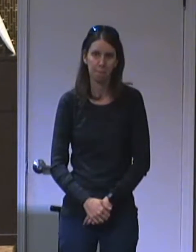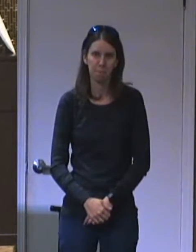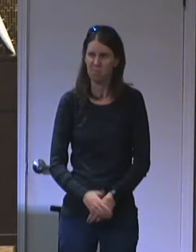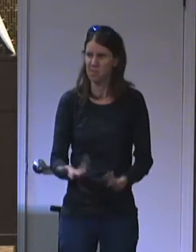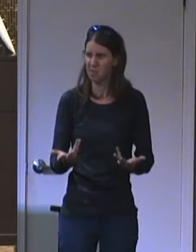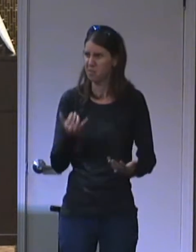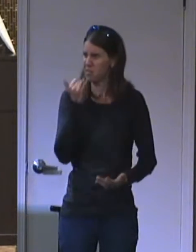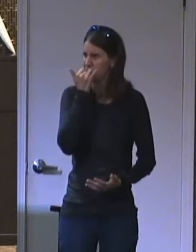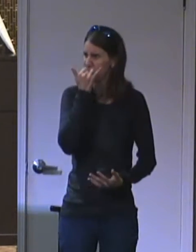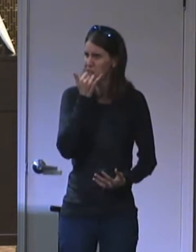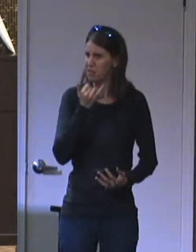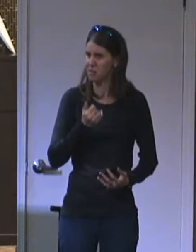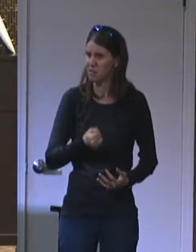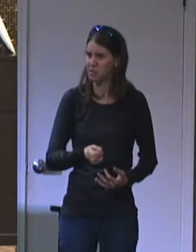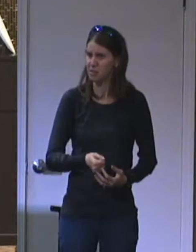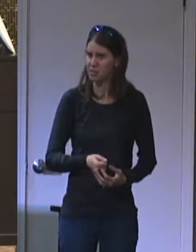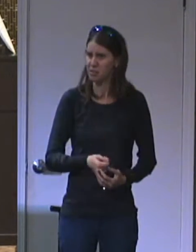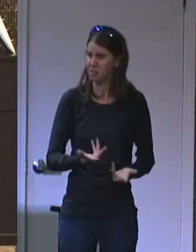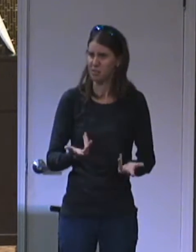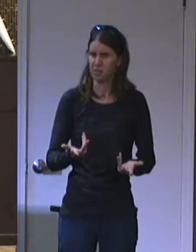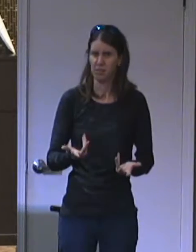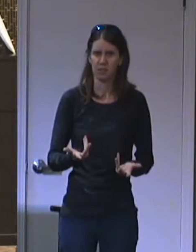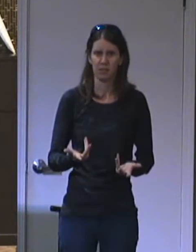What's wrong?